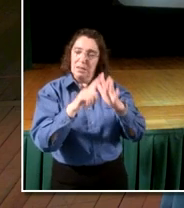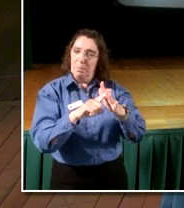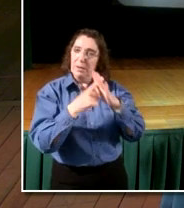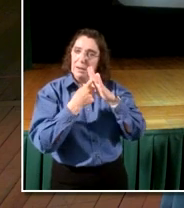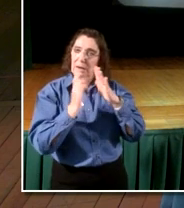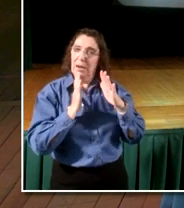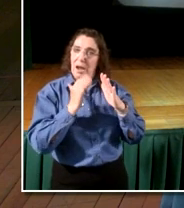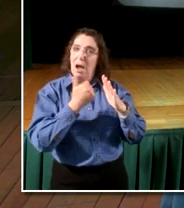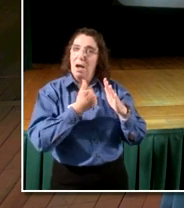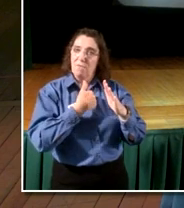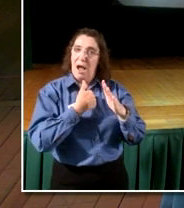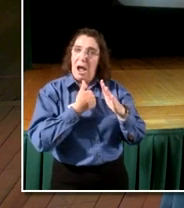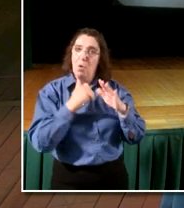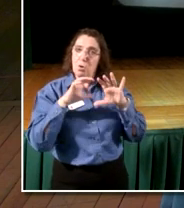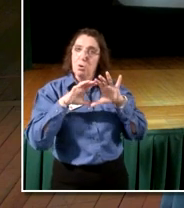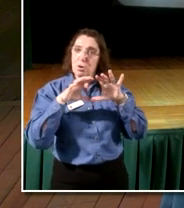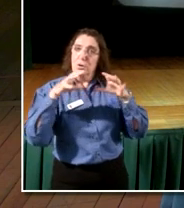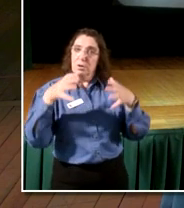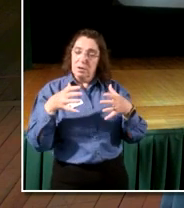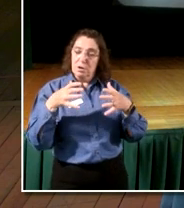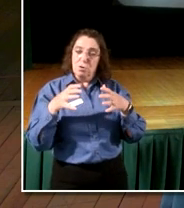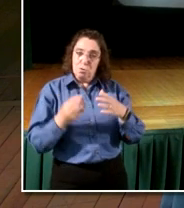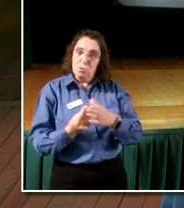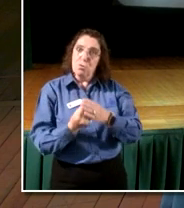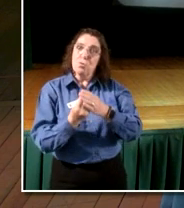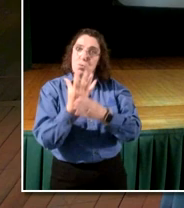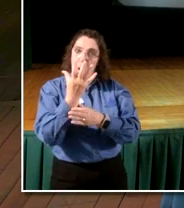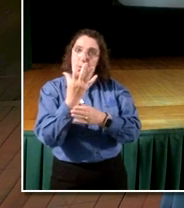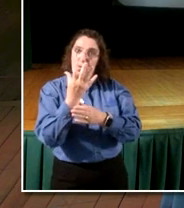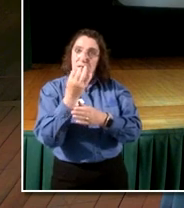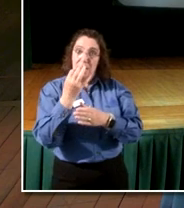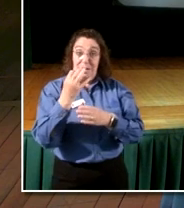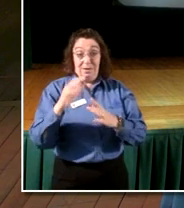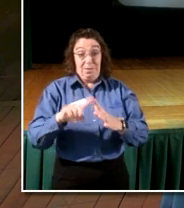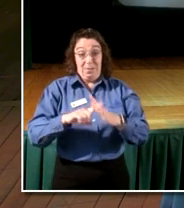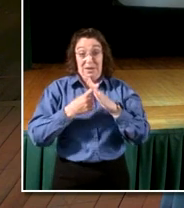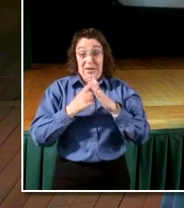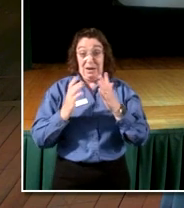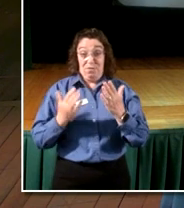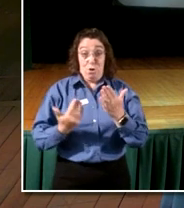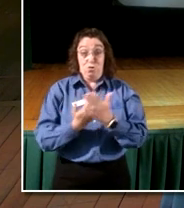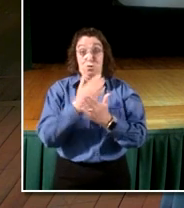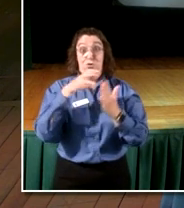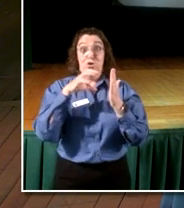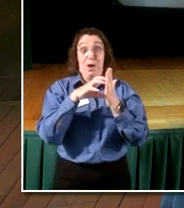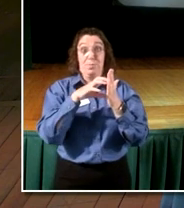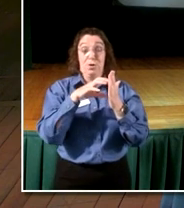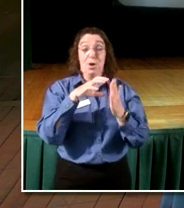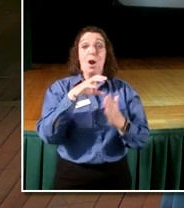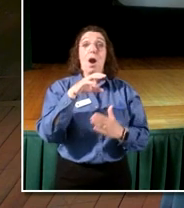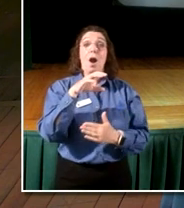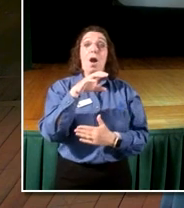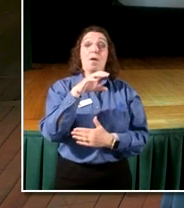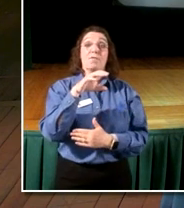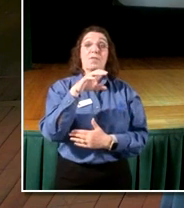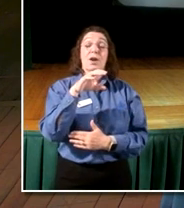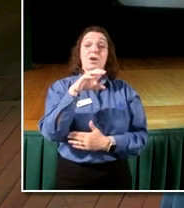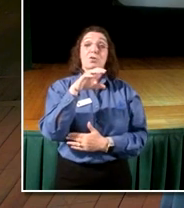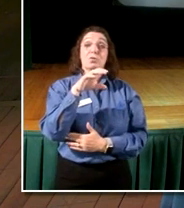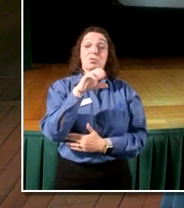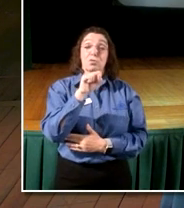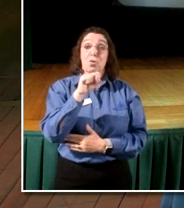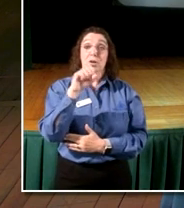a new Scholas chapter here in Washington, D.C. May our new Scholas work in Washington,